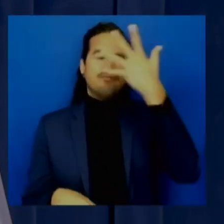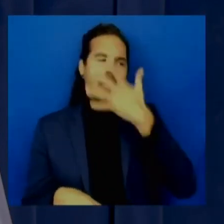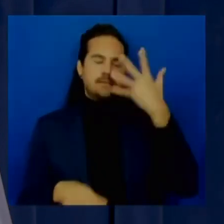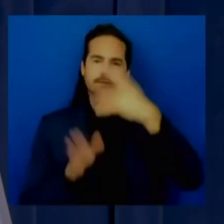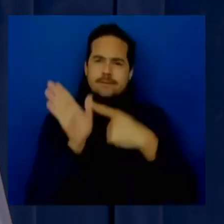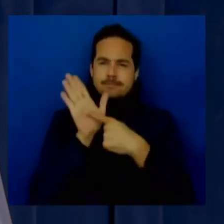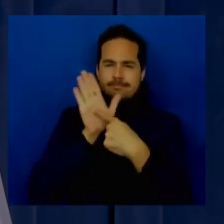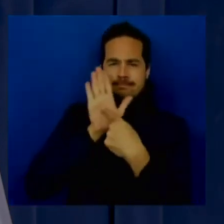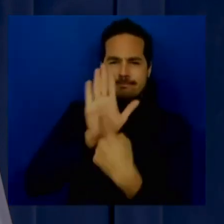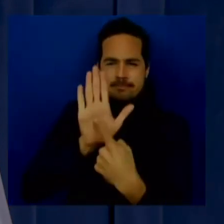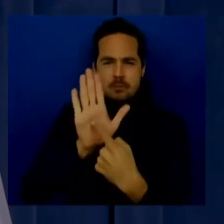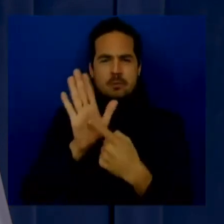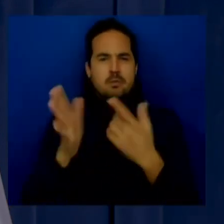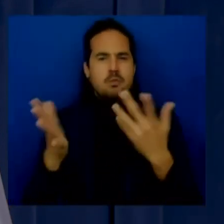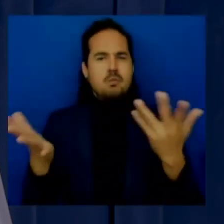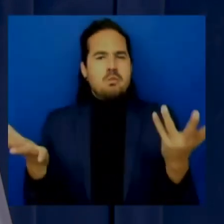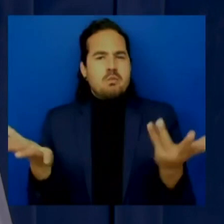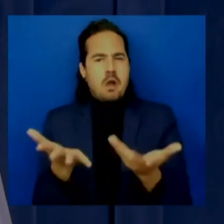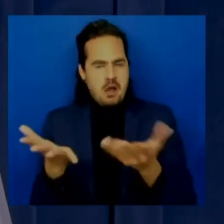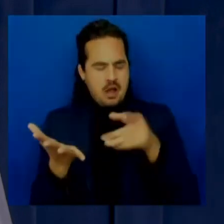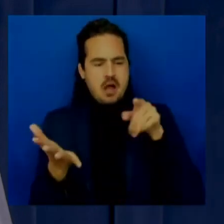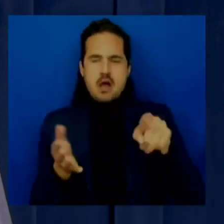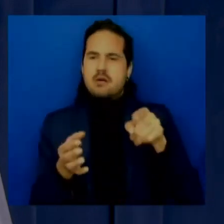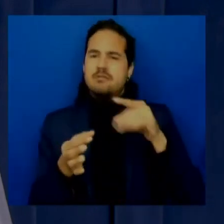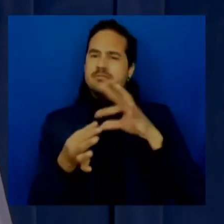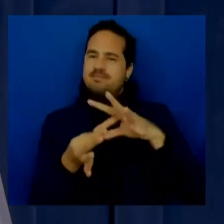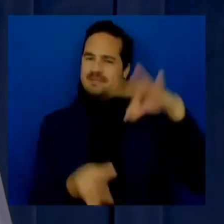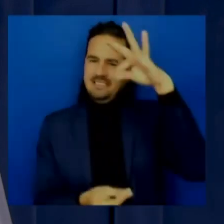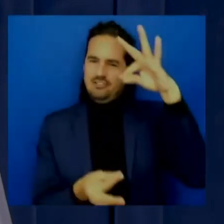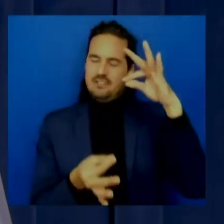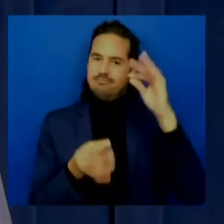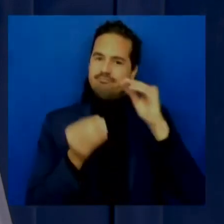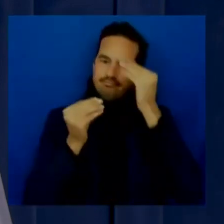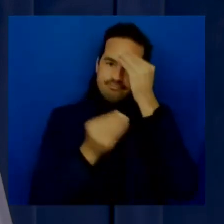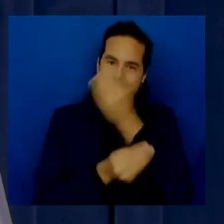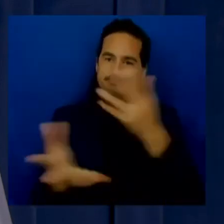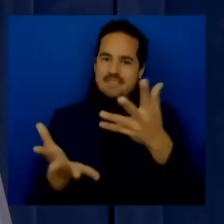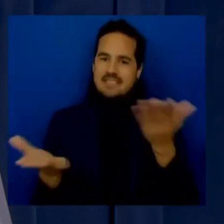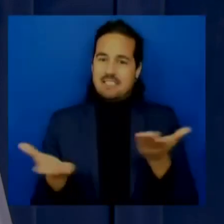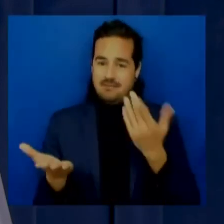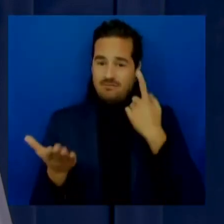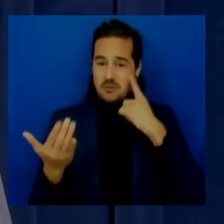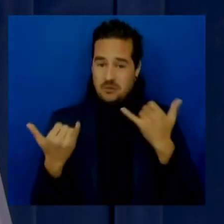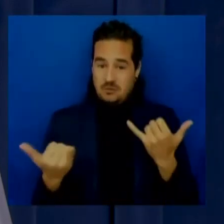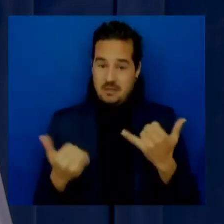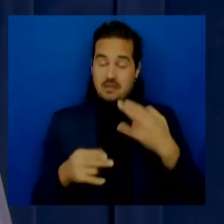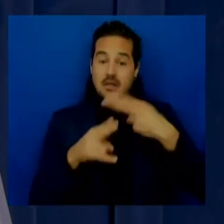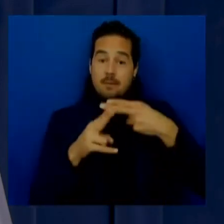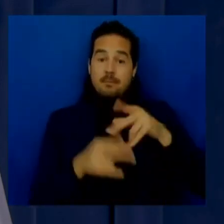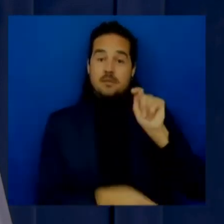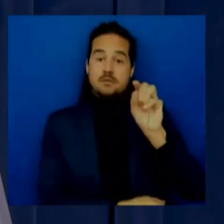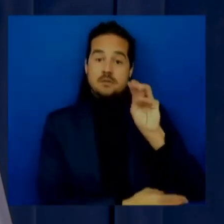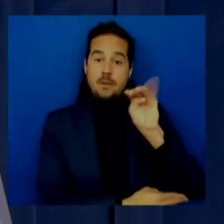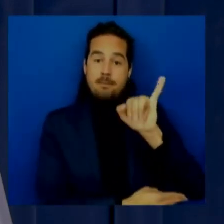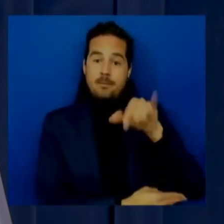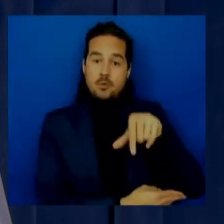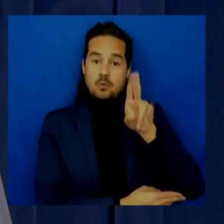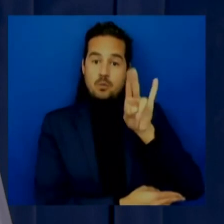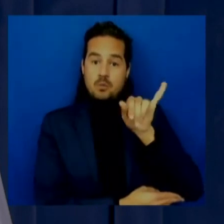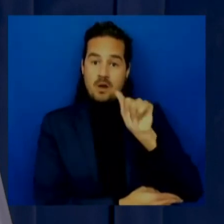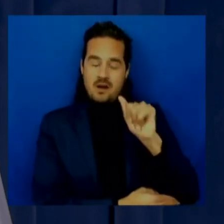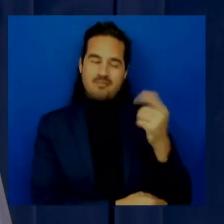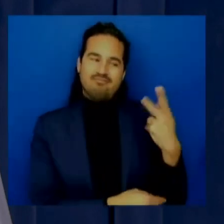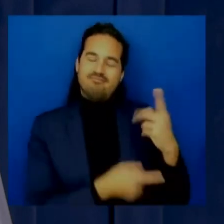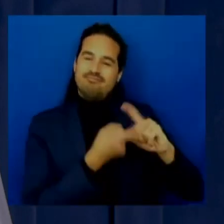spirit that brings us here as well. Tomika, my old friend, remarkable leader as well, you'll hear from in a moment